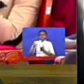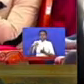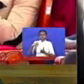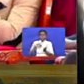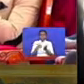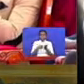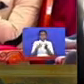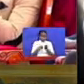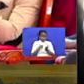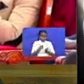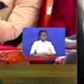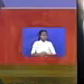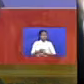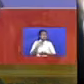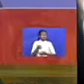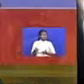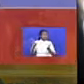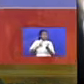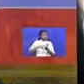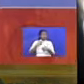I'll stay on that until you get it.